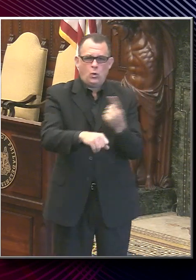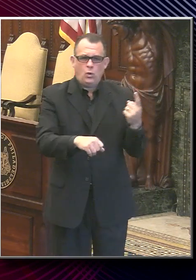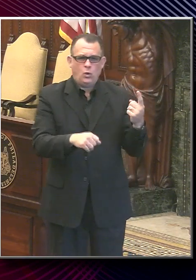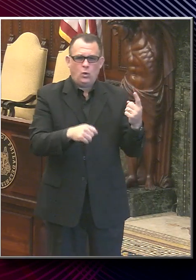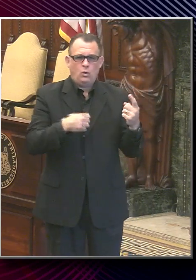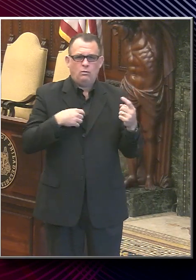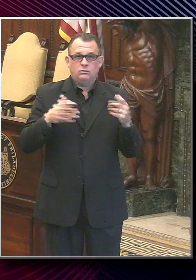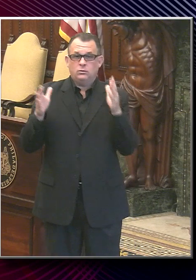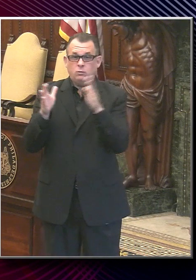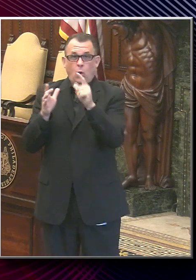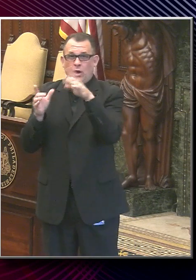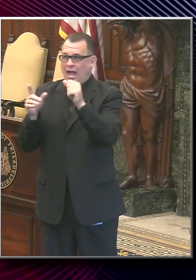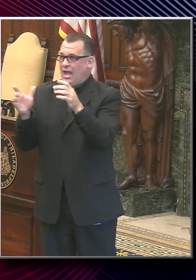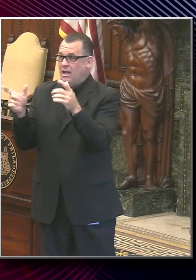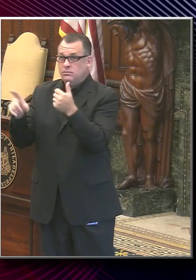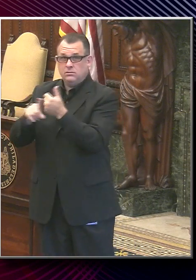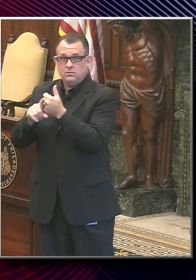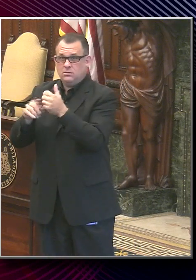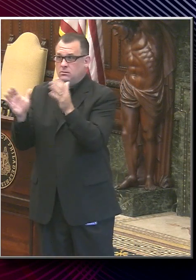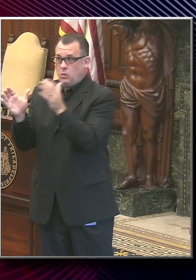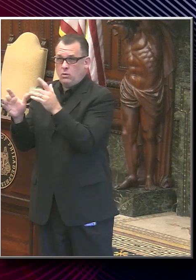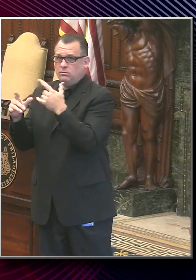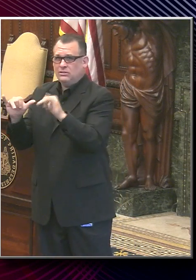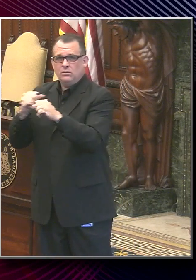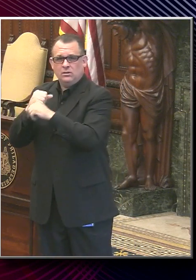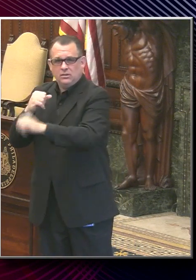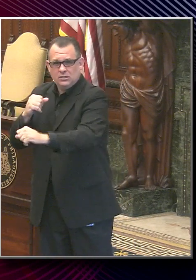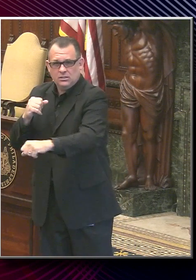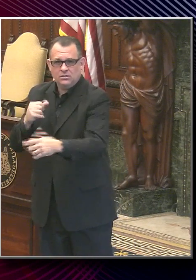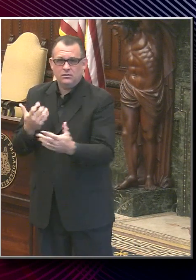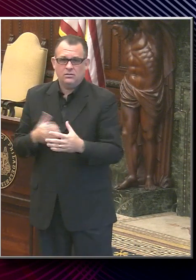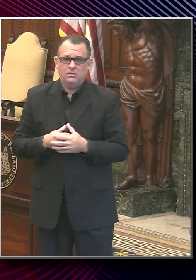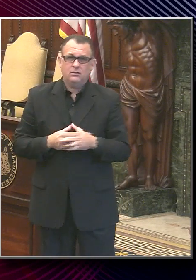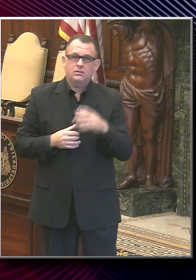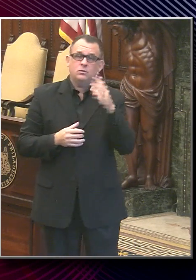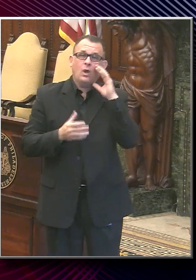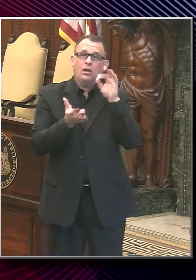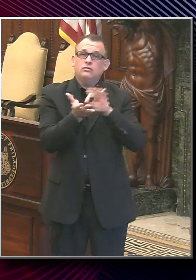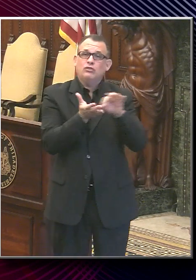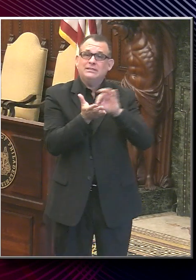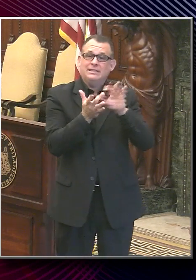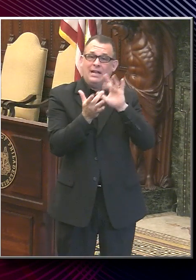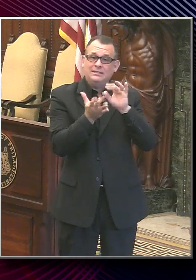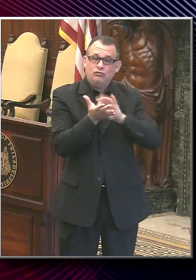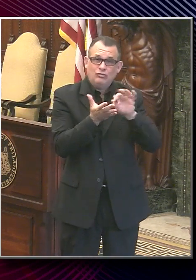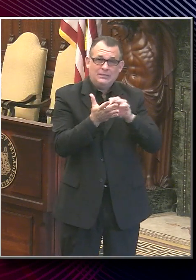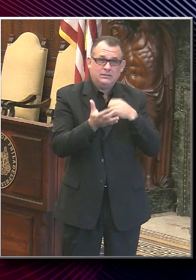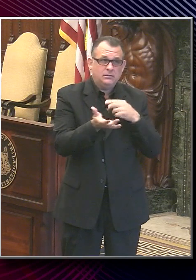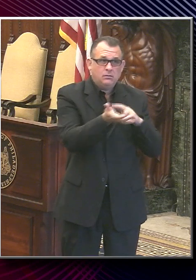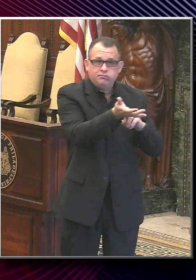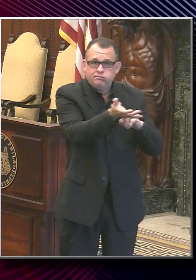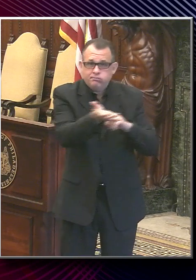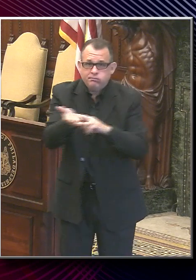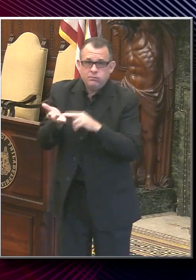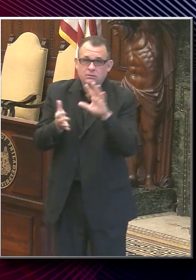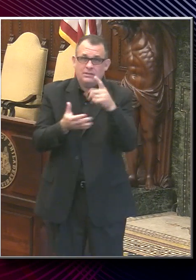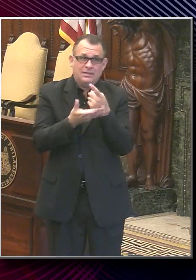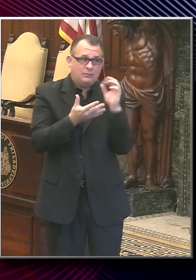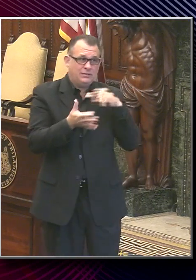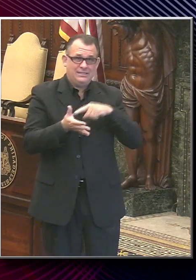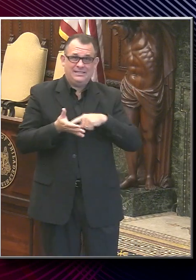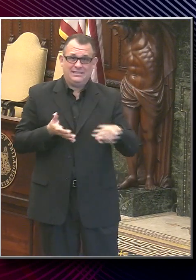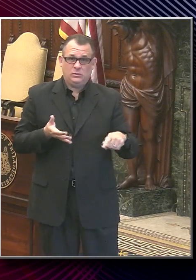laboratories. A little update on where we are with contact tracing. We're making progress since what I reported last week. So for